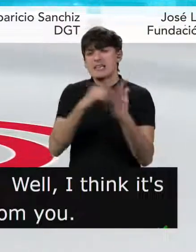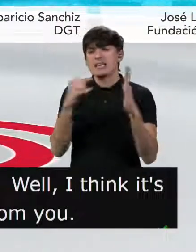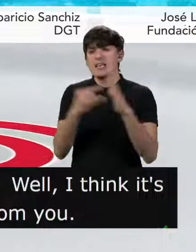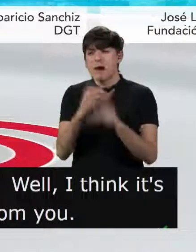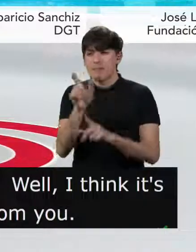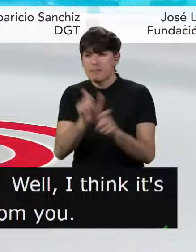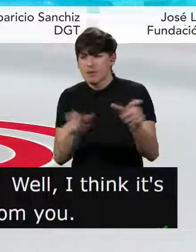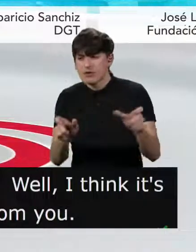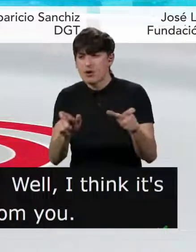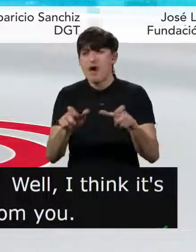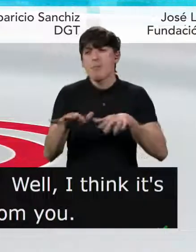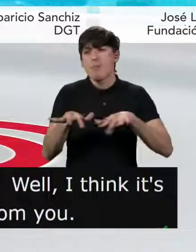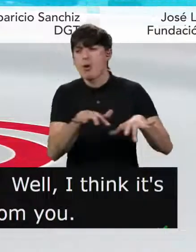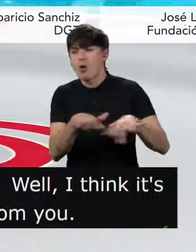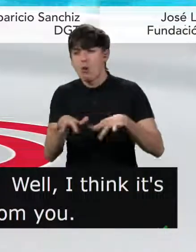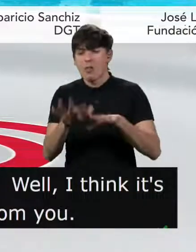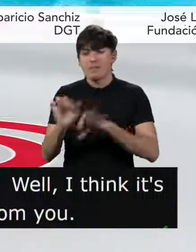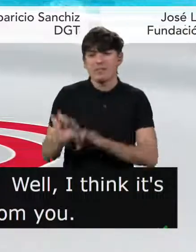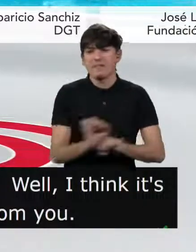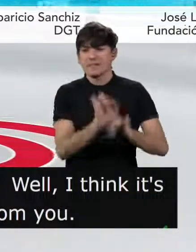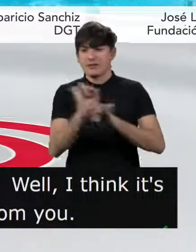The goal